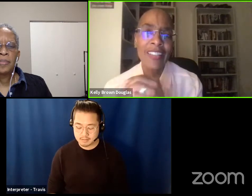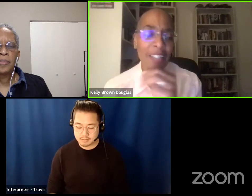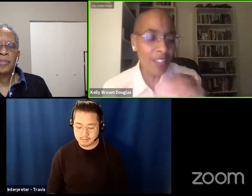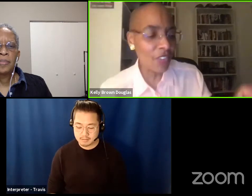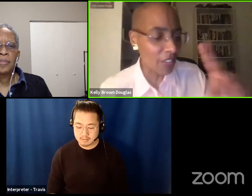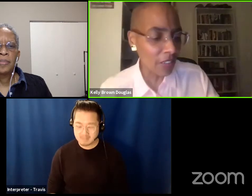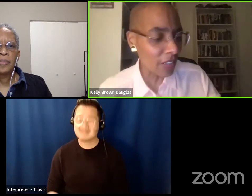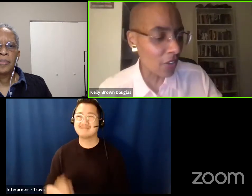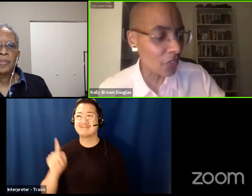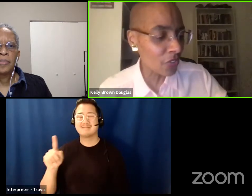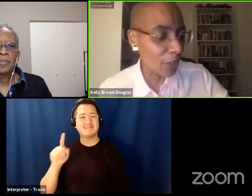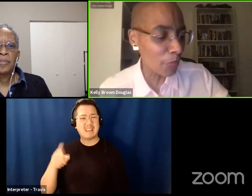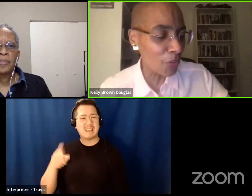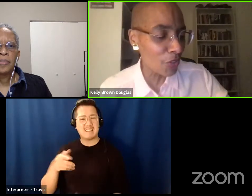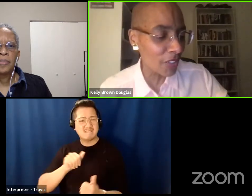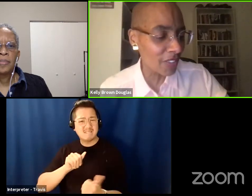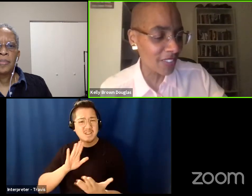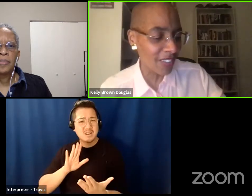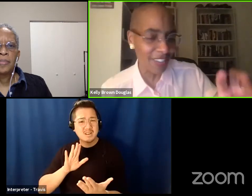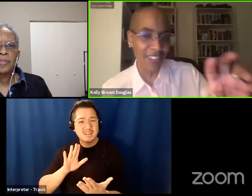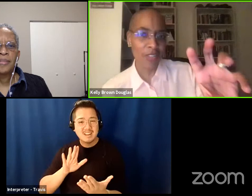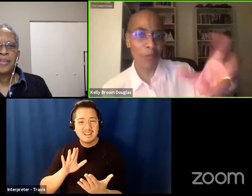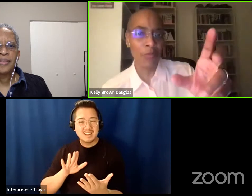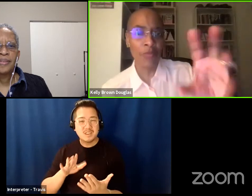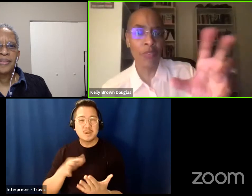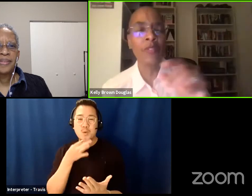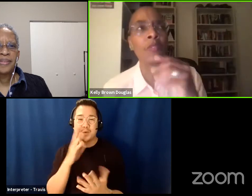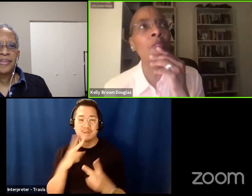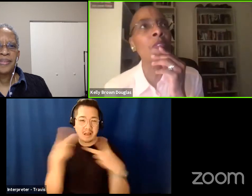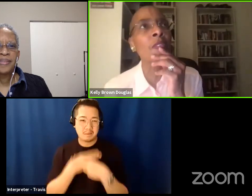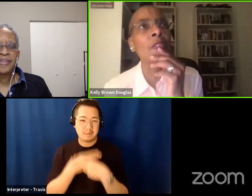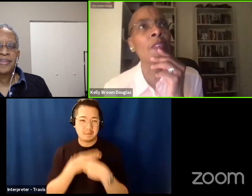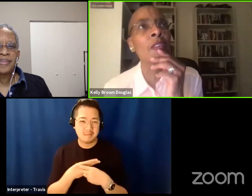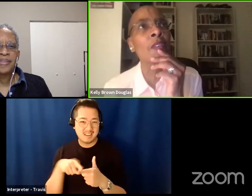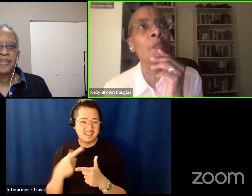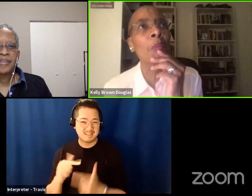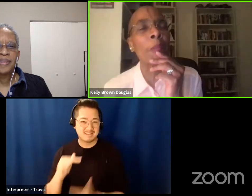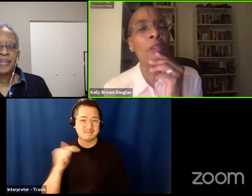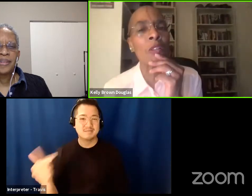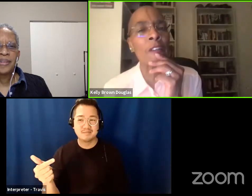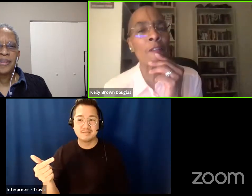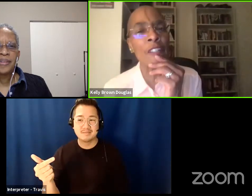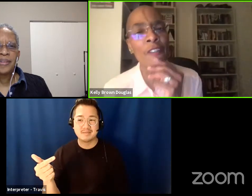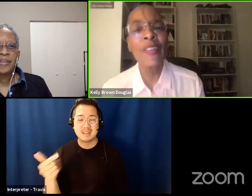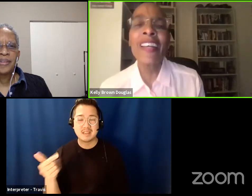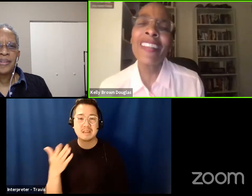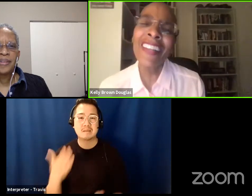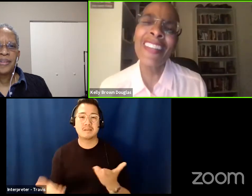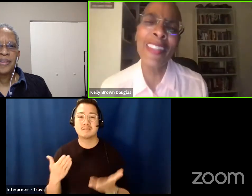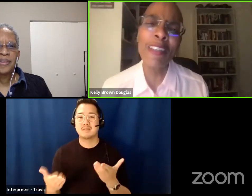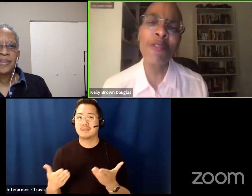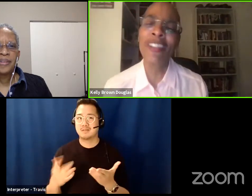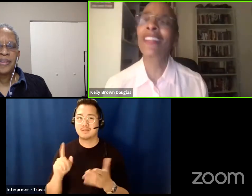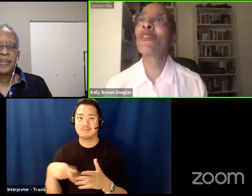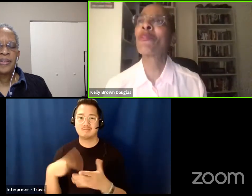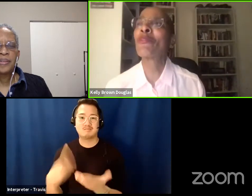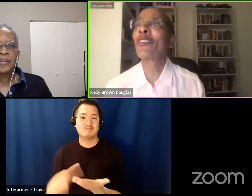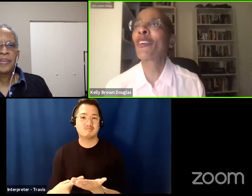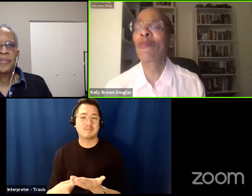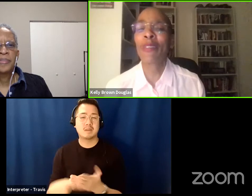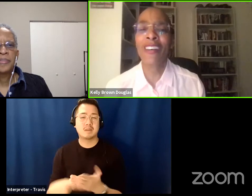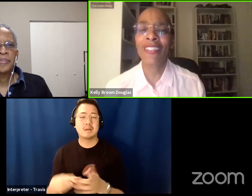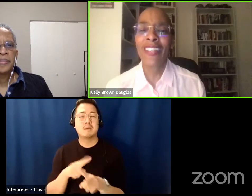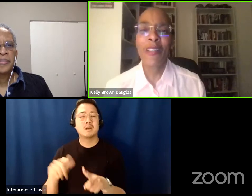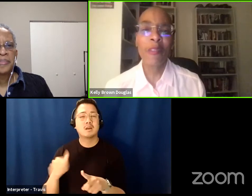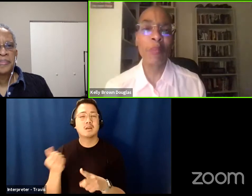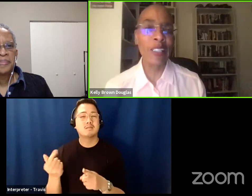address that. The other thing, and then I'll shut up and you can, because I'm probably going afield. The other thing you said, though, when we